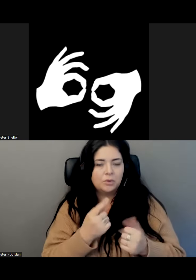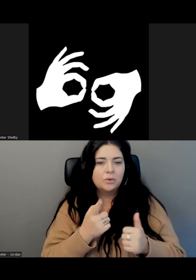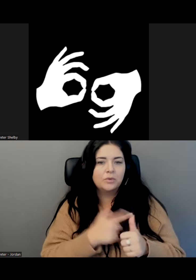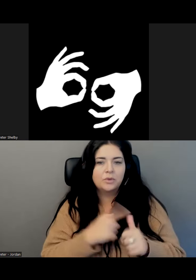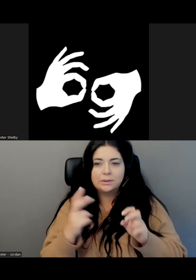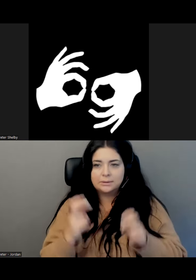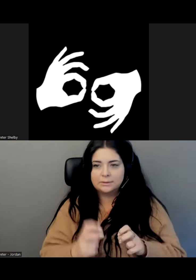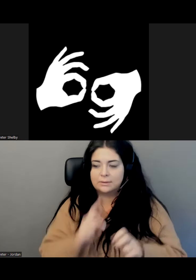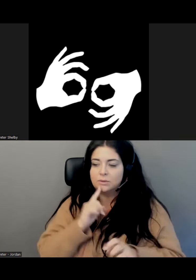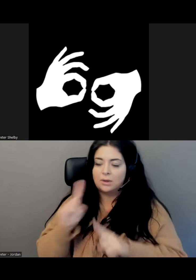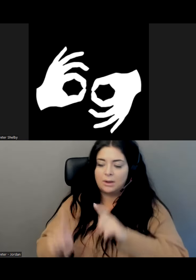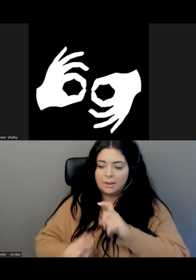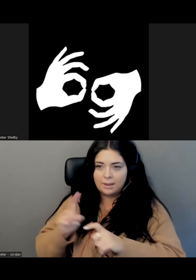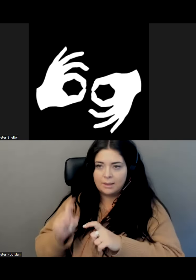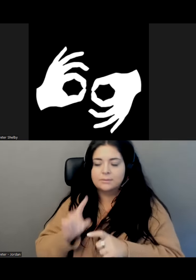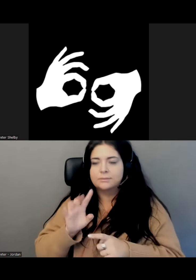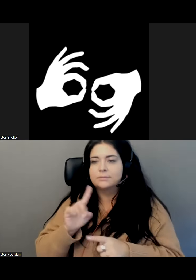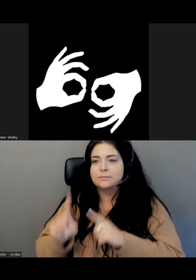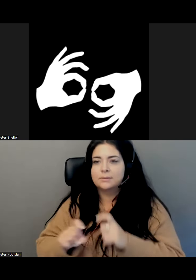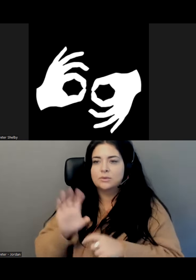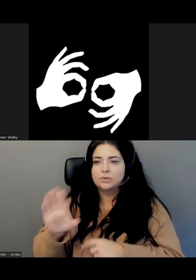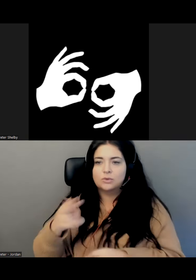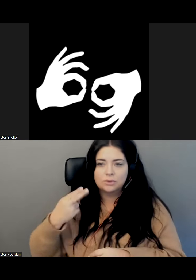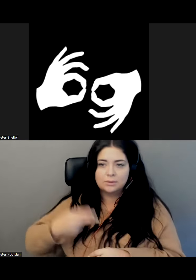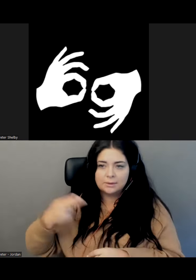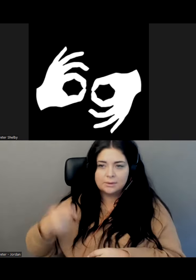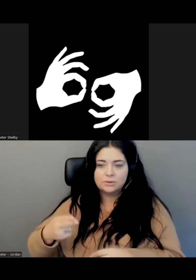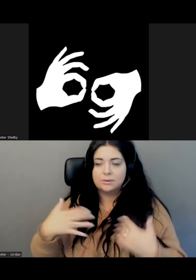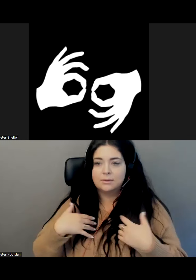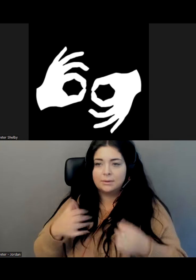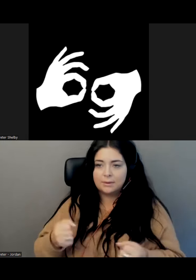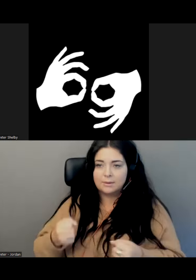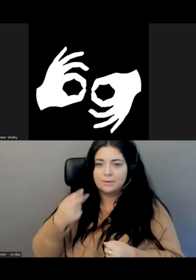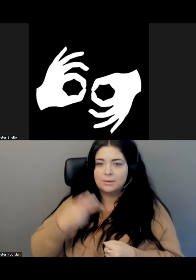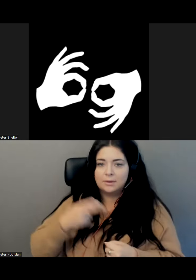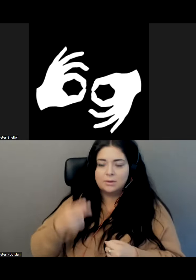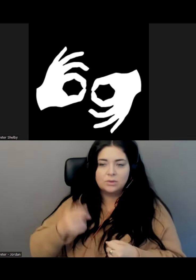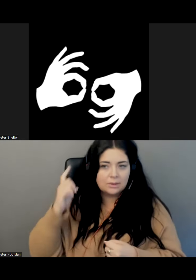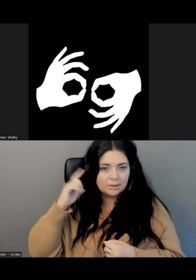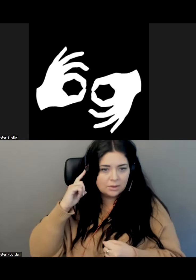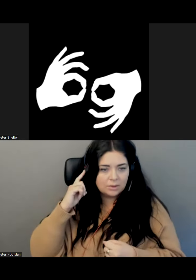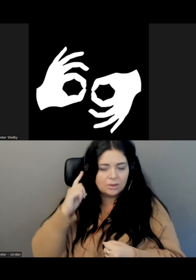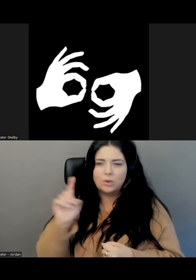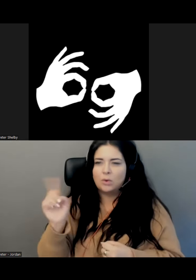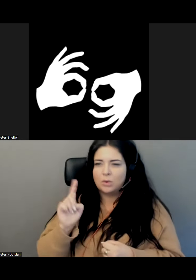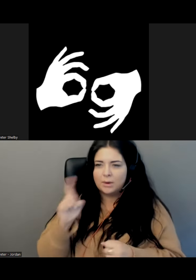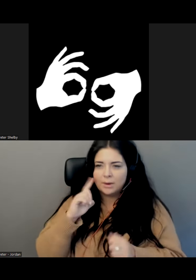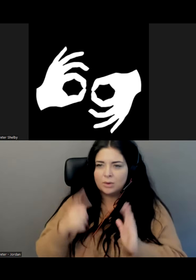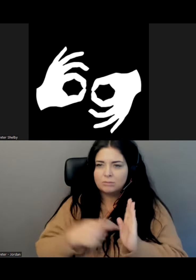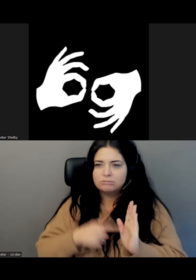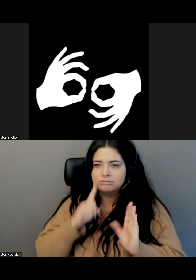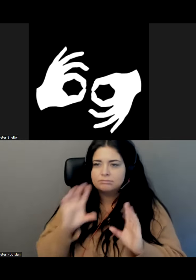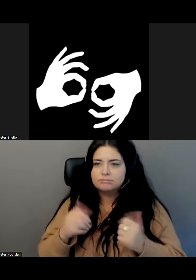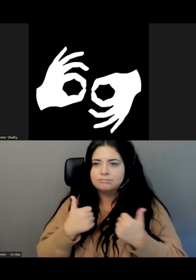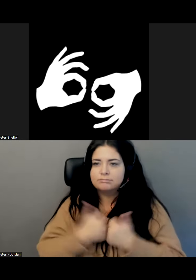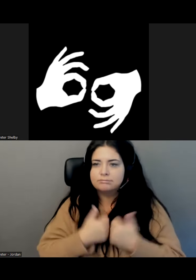hearing history, your health history, what you've been noticing, where your biggest challenges are,